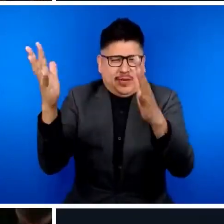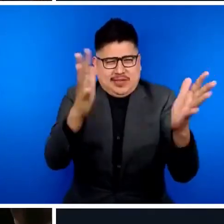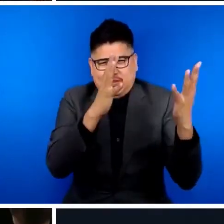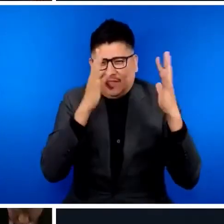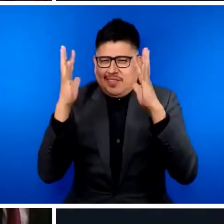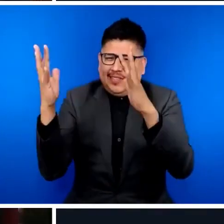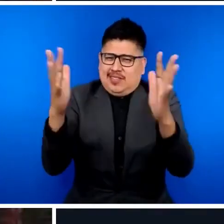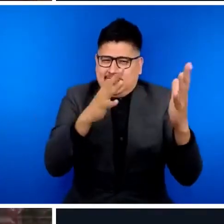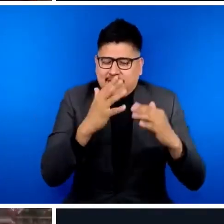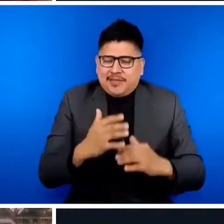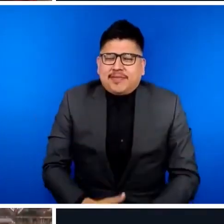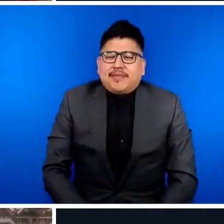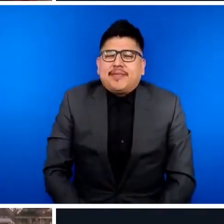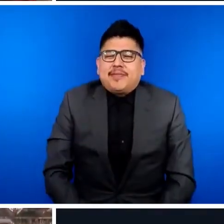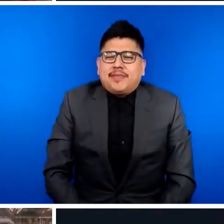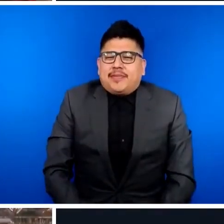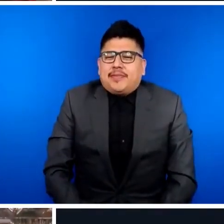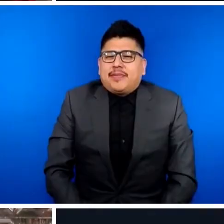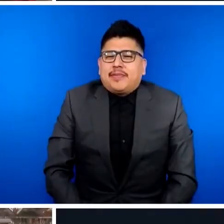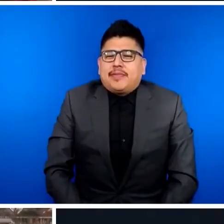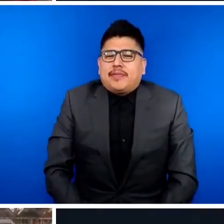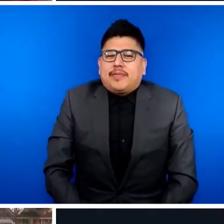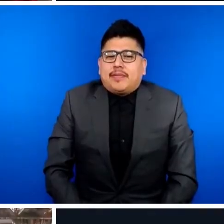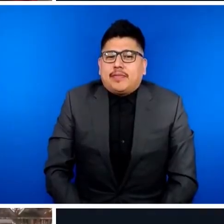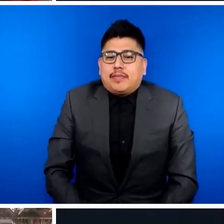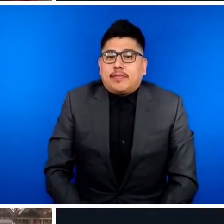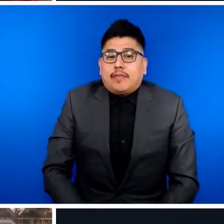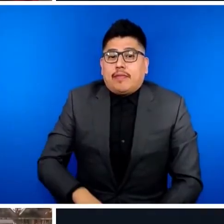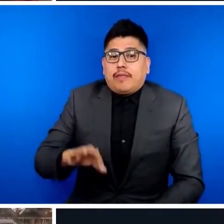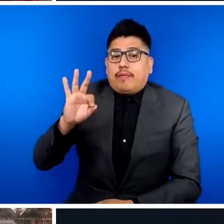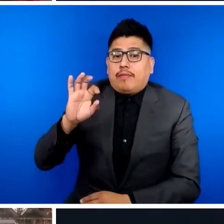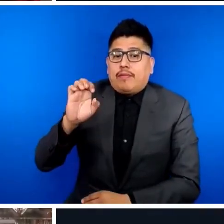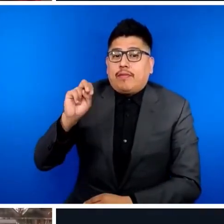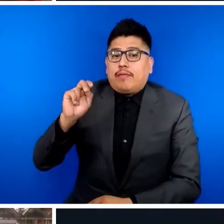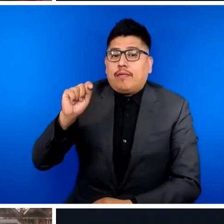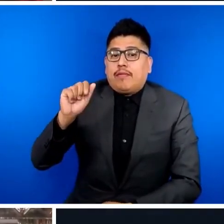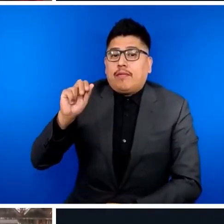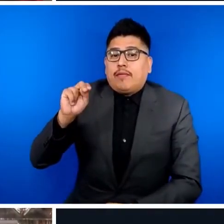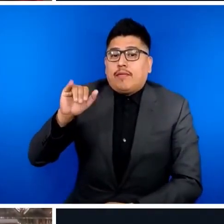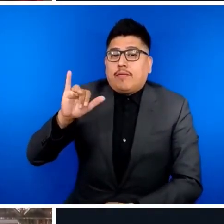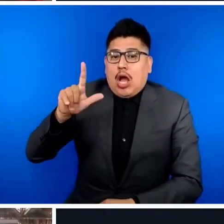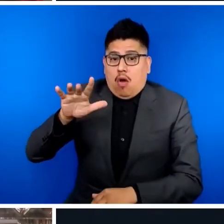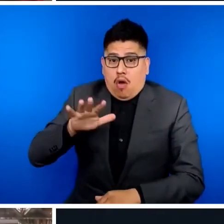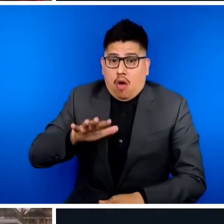The flow of deadly fentanyl across our border is down by a record